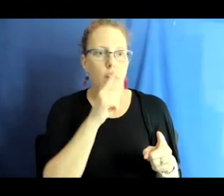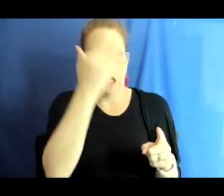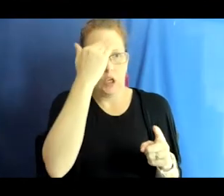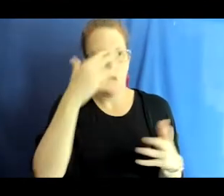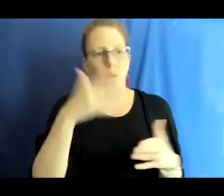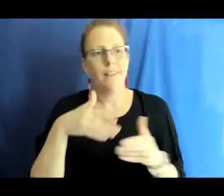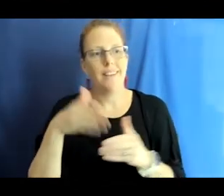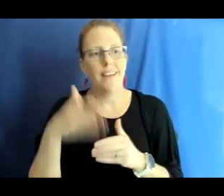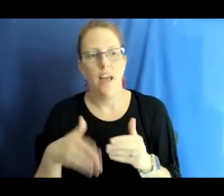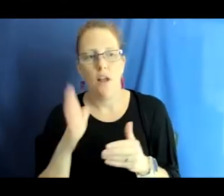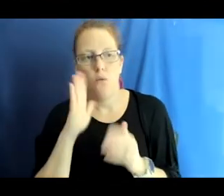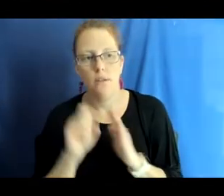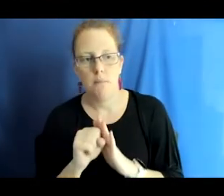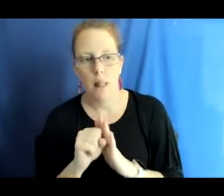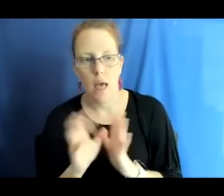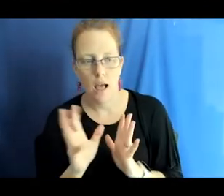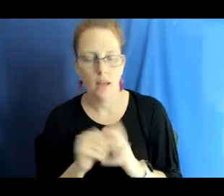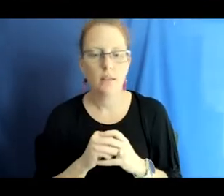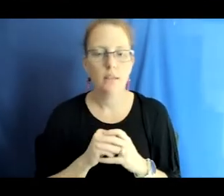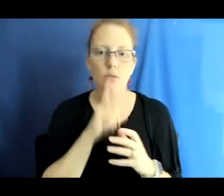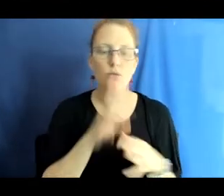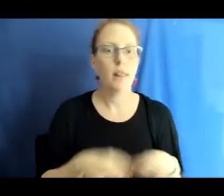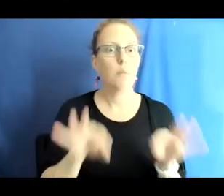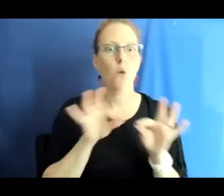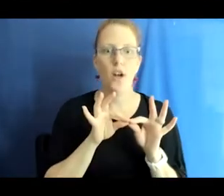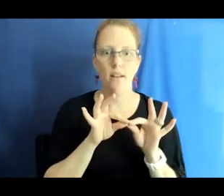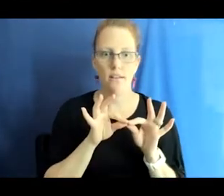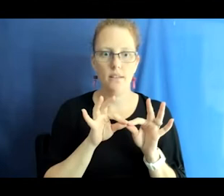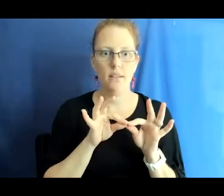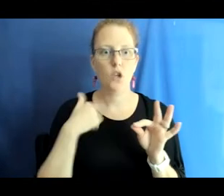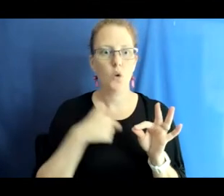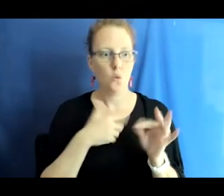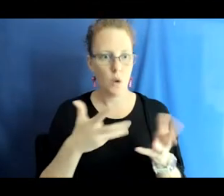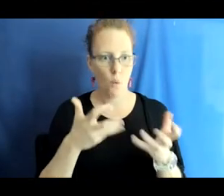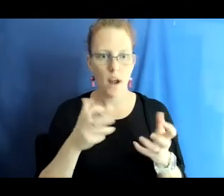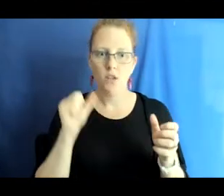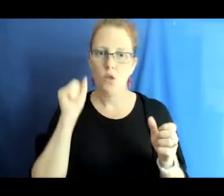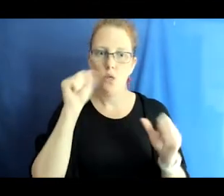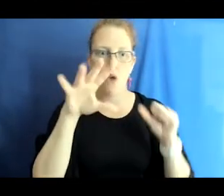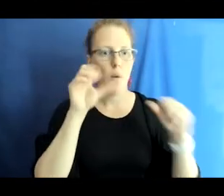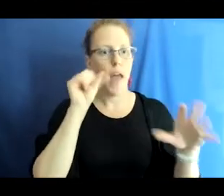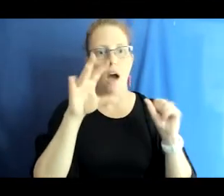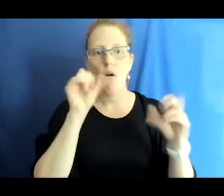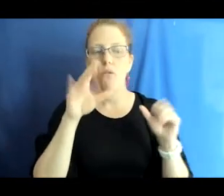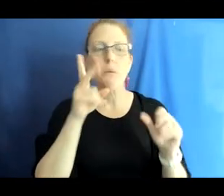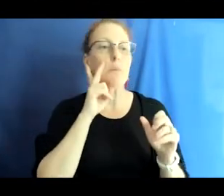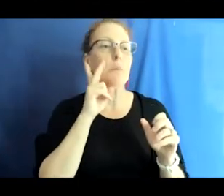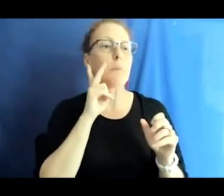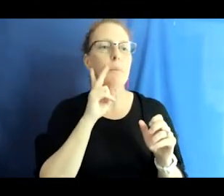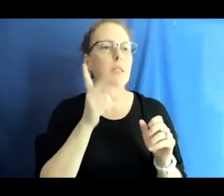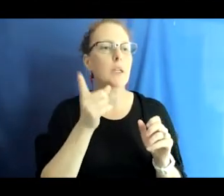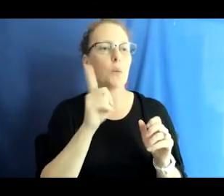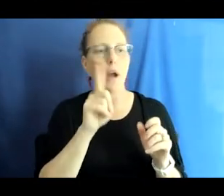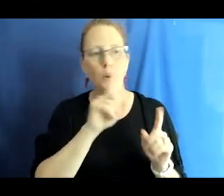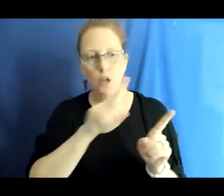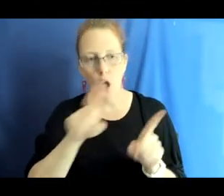But it was important to us to just, like, in the beginning, just like, let's just throw all the ingredients up in the air and see what sticks, basically. Because we were shooting